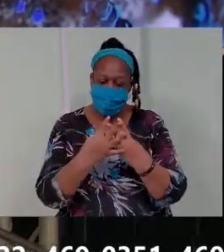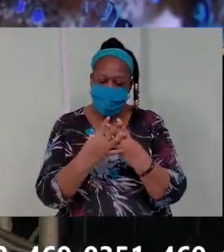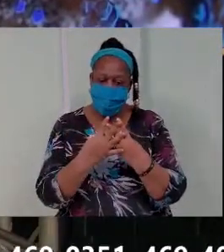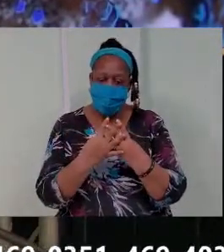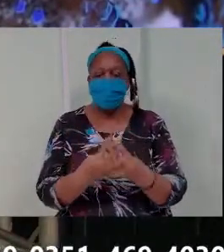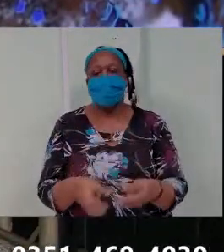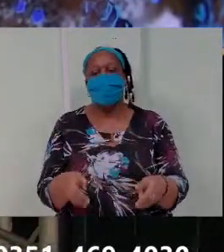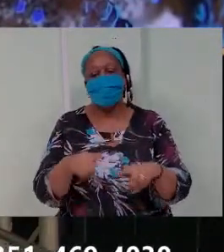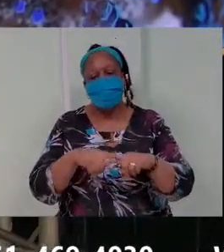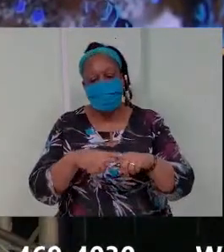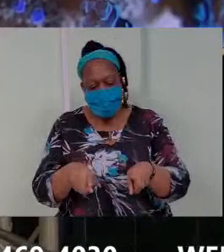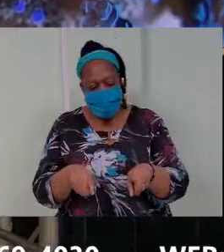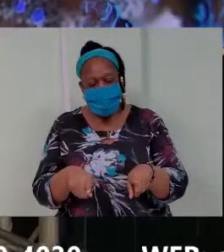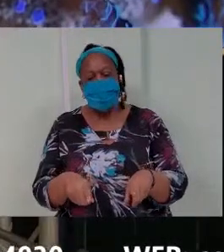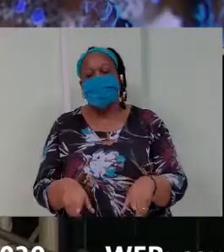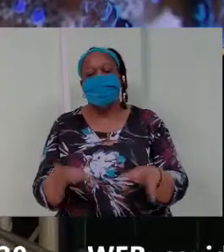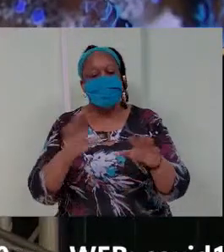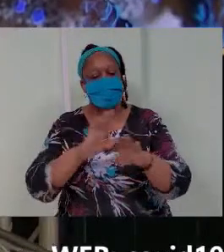of the regulation